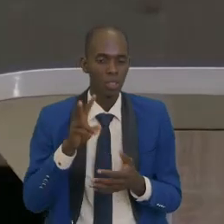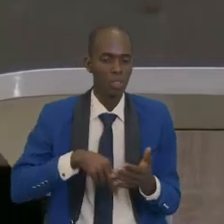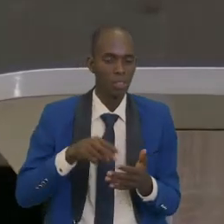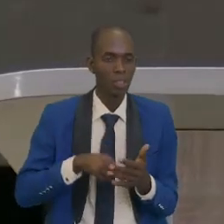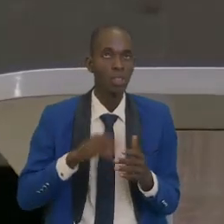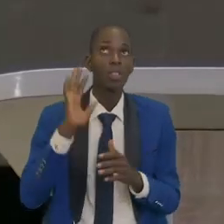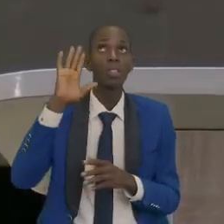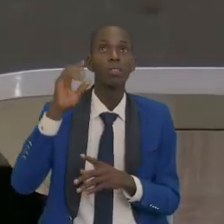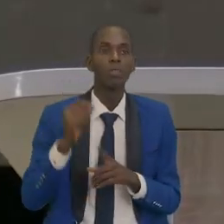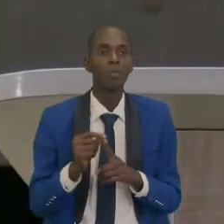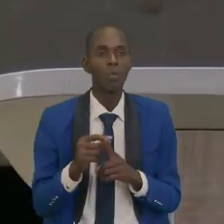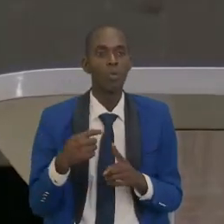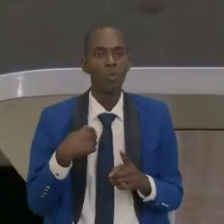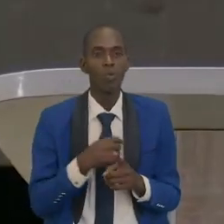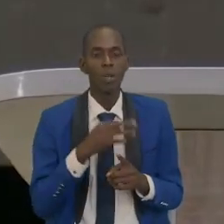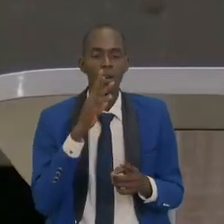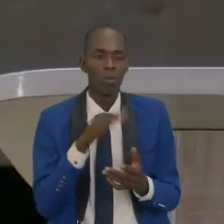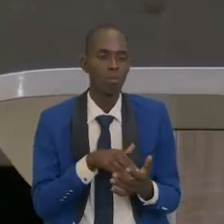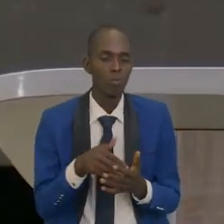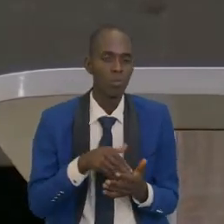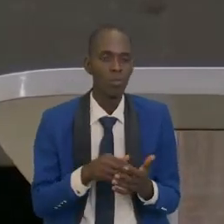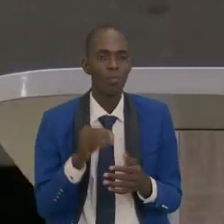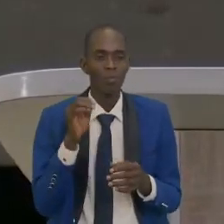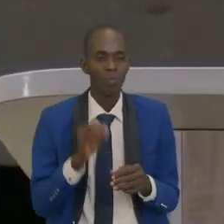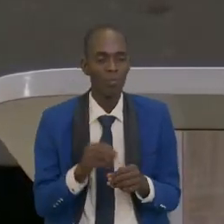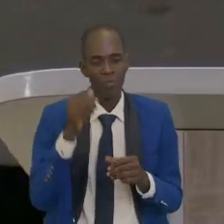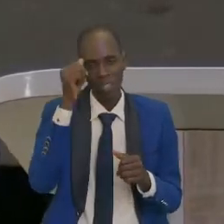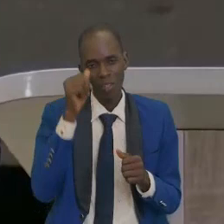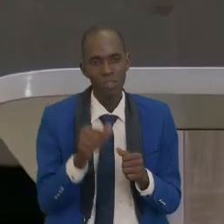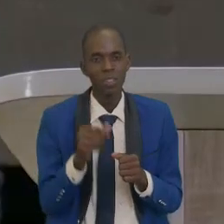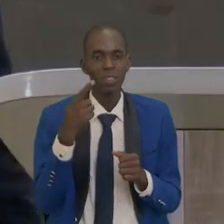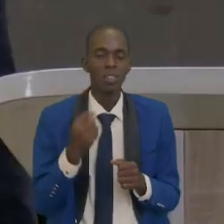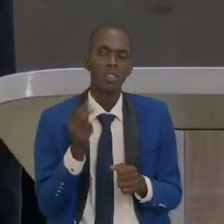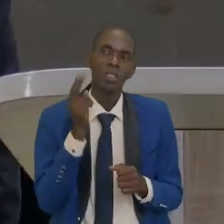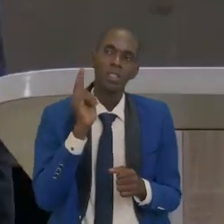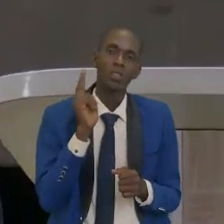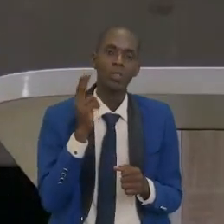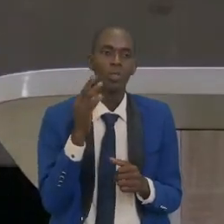slot fall in recalling the history of the church